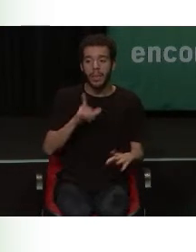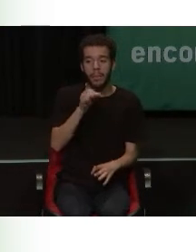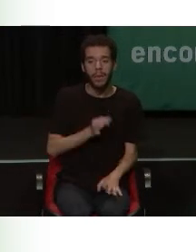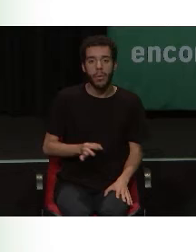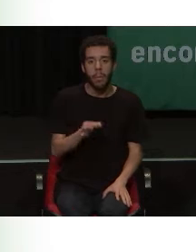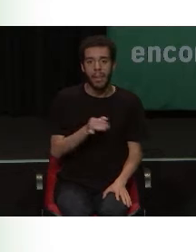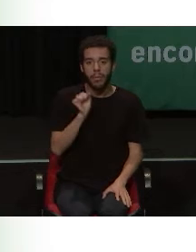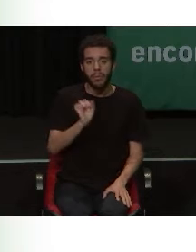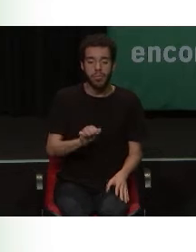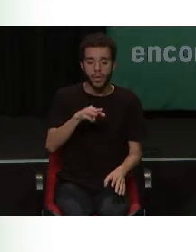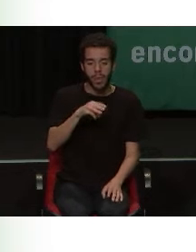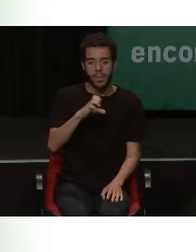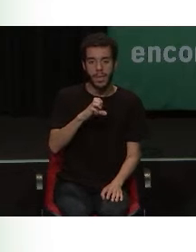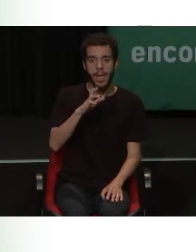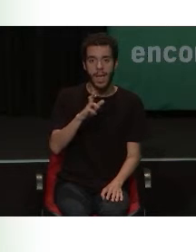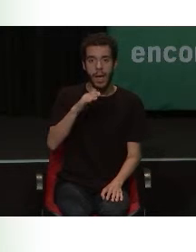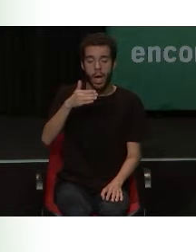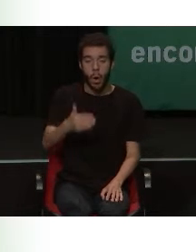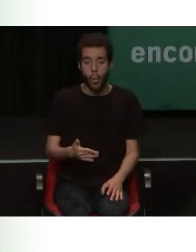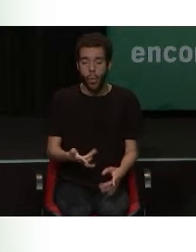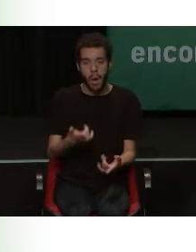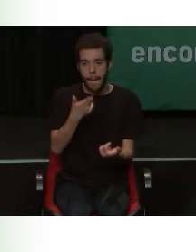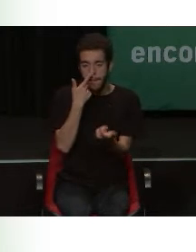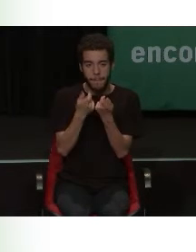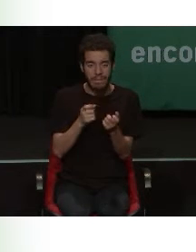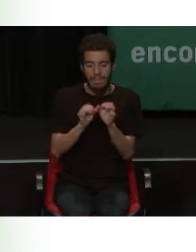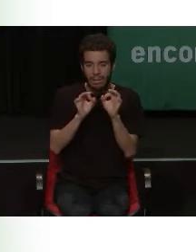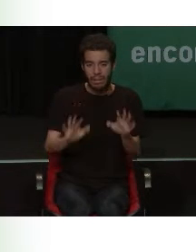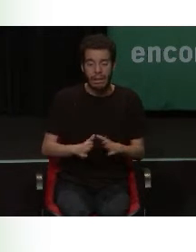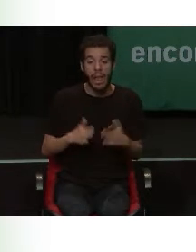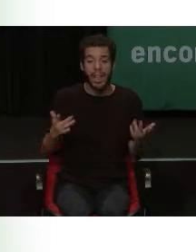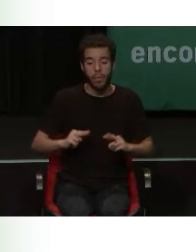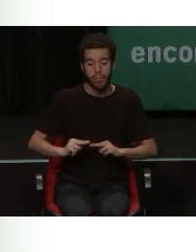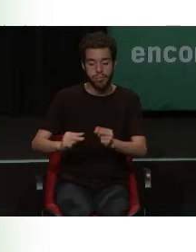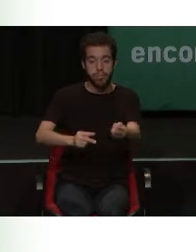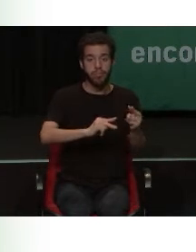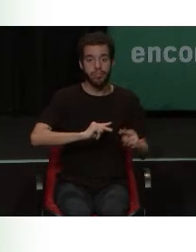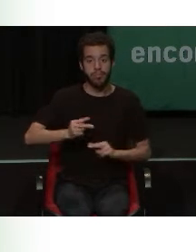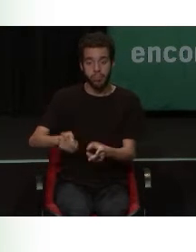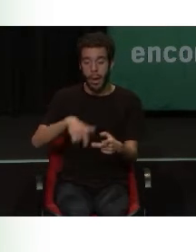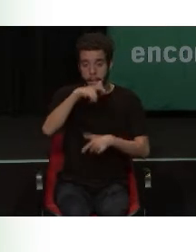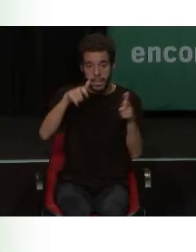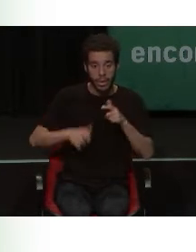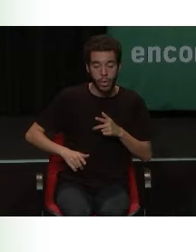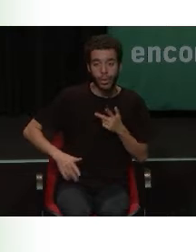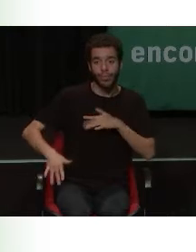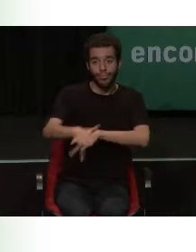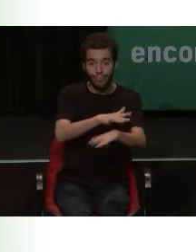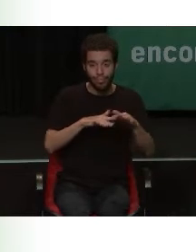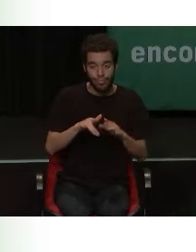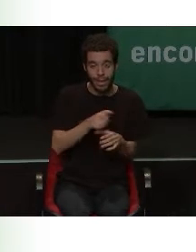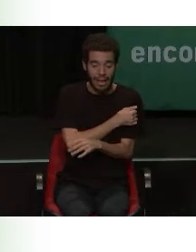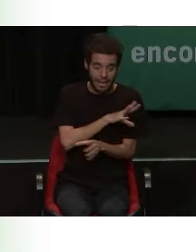on the other hand, the plasmodiums, where the MCR1 were also the same. This transmission